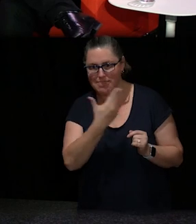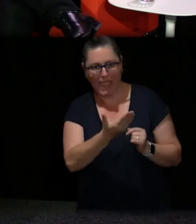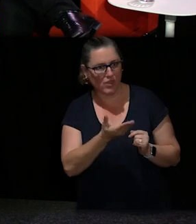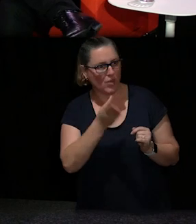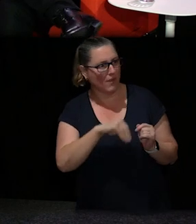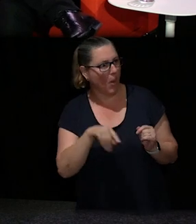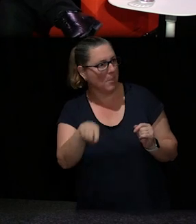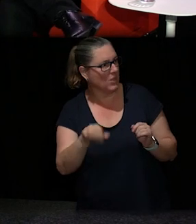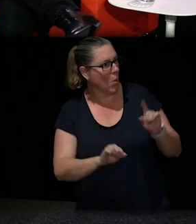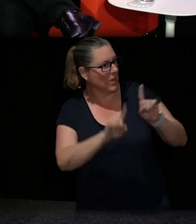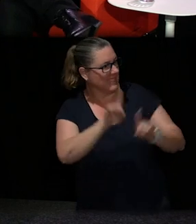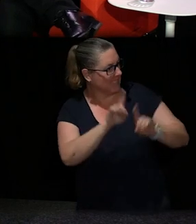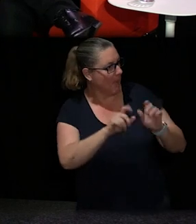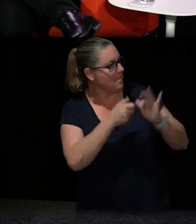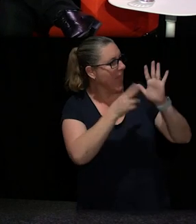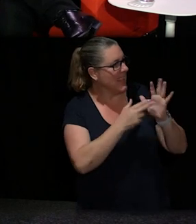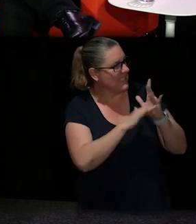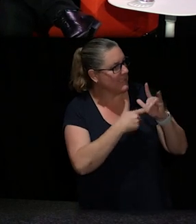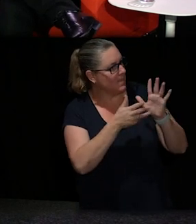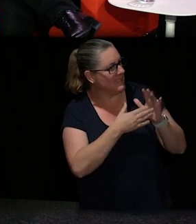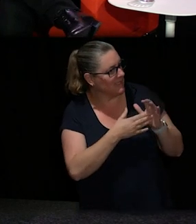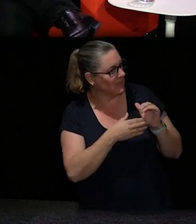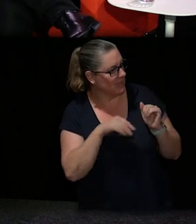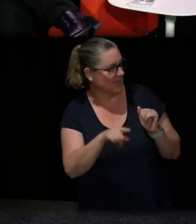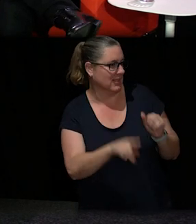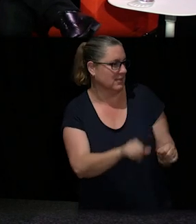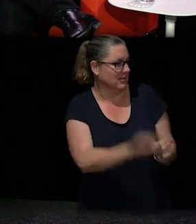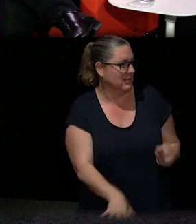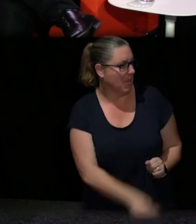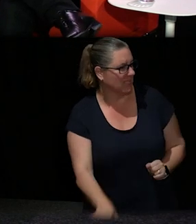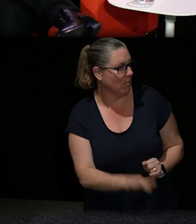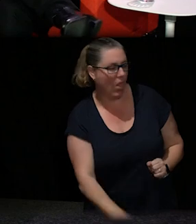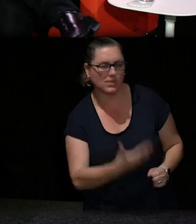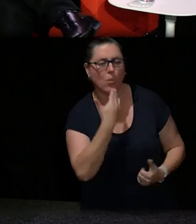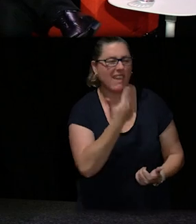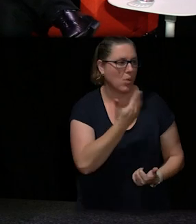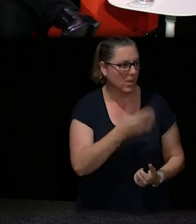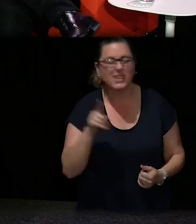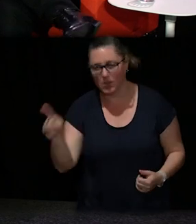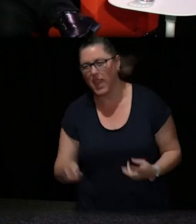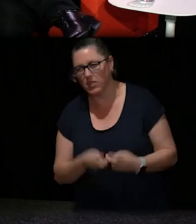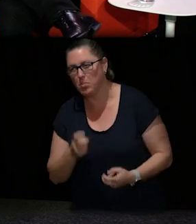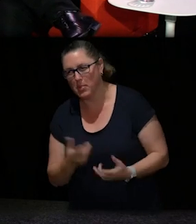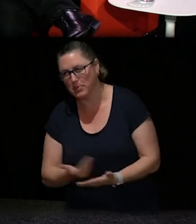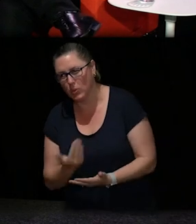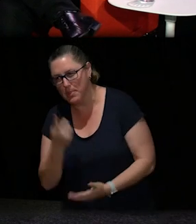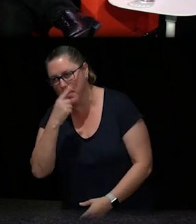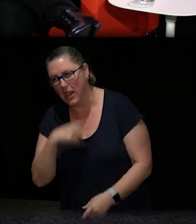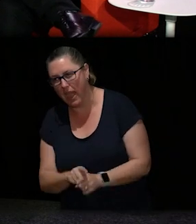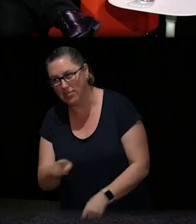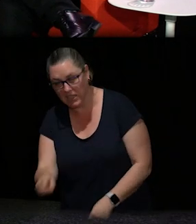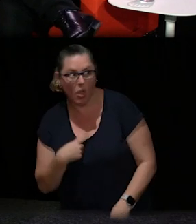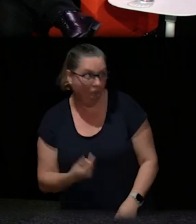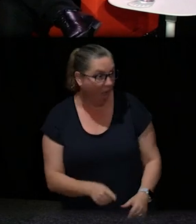star basketball player. Yeah, he's a basketball fan. We've got a problem keeping people like that. Oh, yeah, I apologize, but he's doing great for Trump us. If Trump